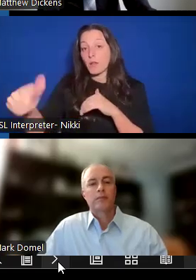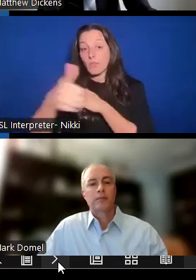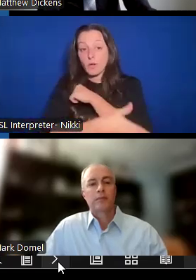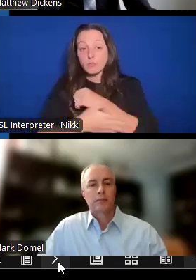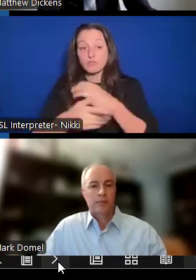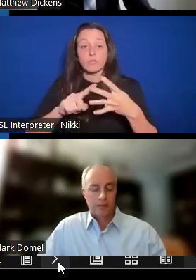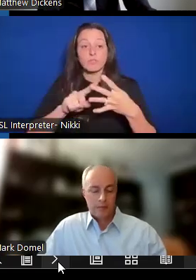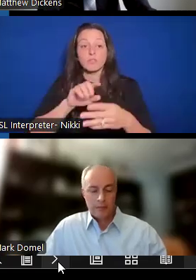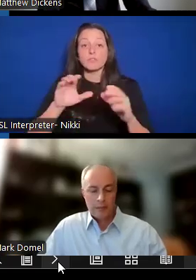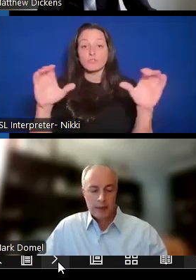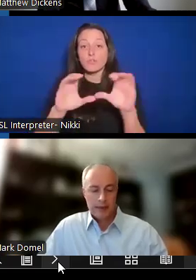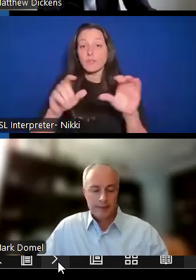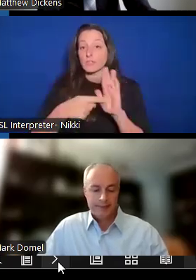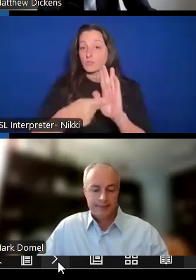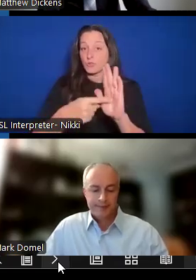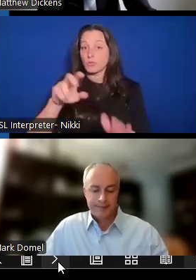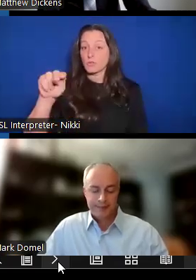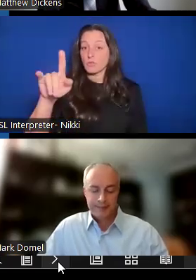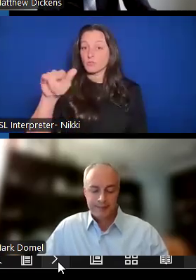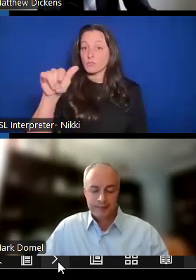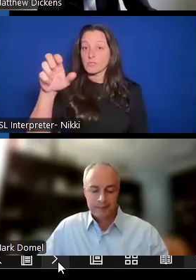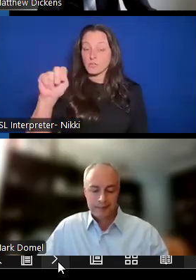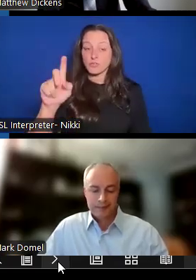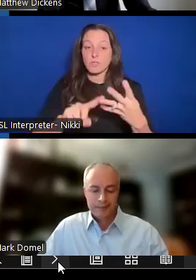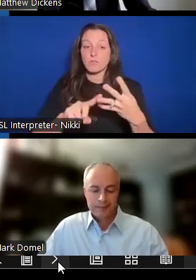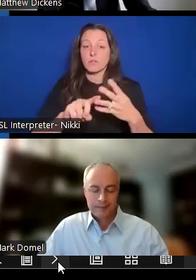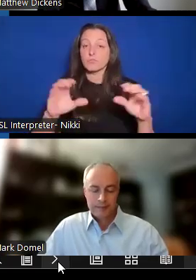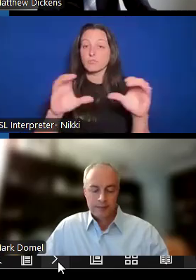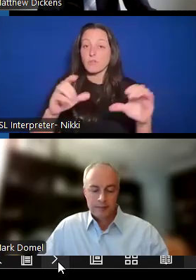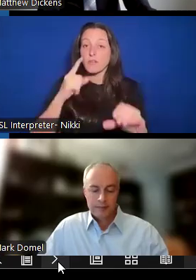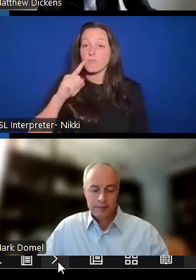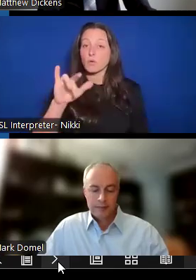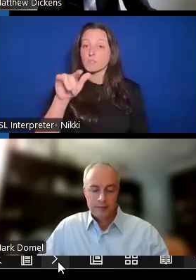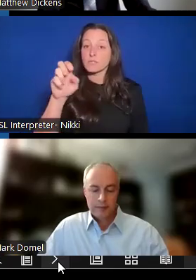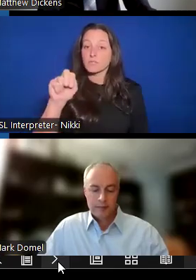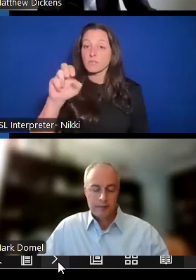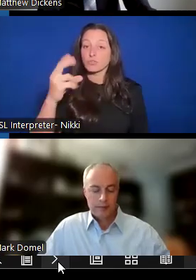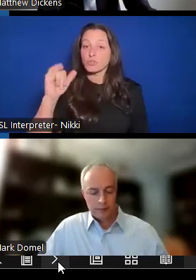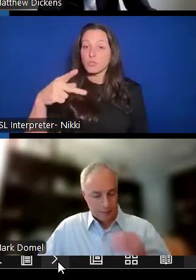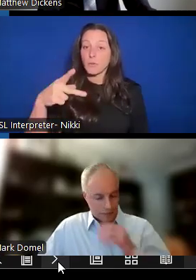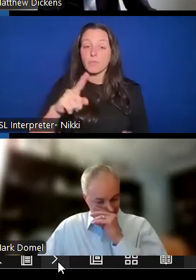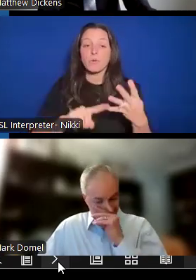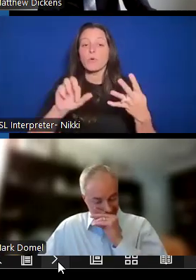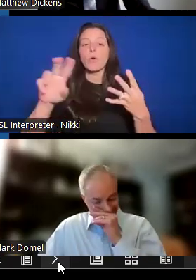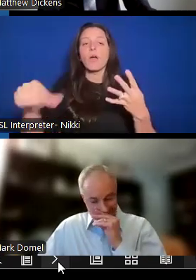certificate of naturalization, a certificate of citizenship, or other official documentation.